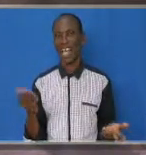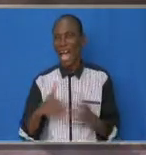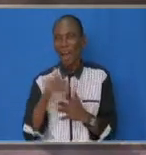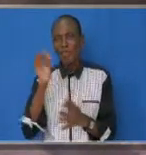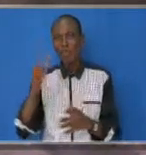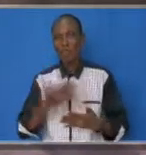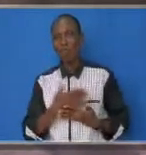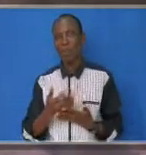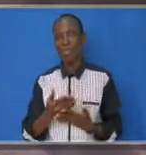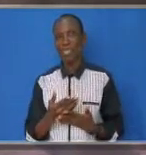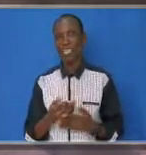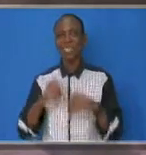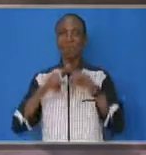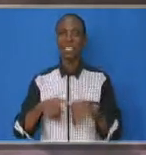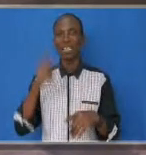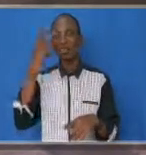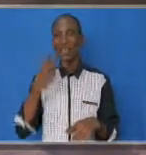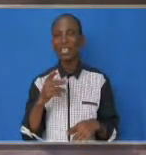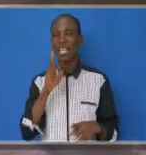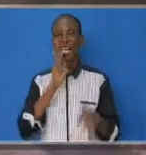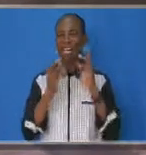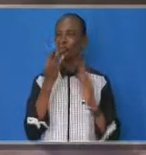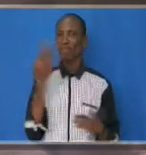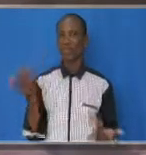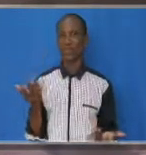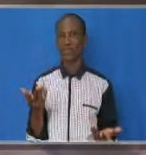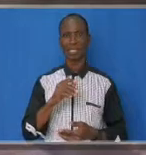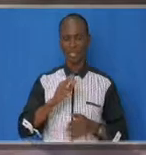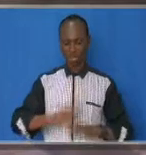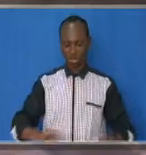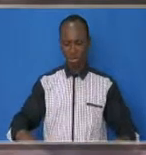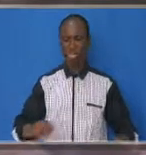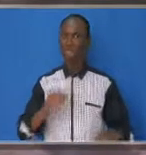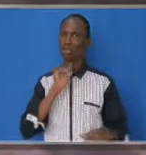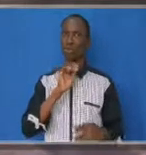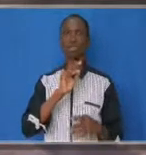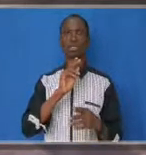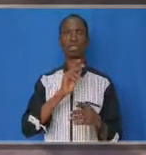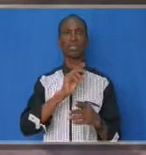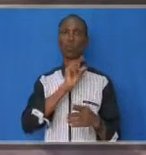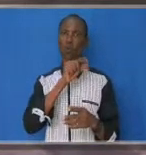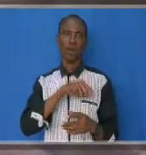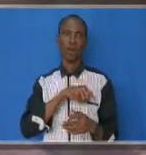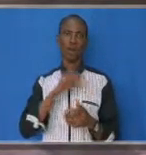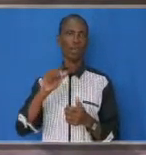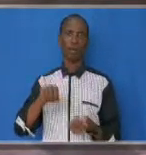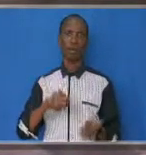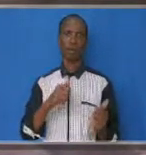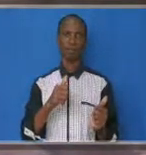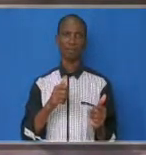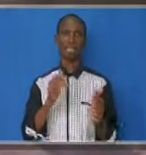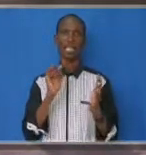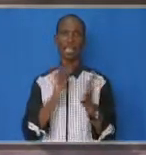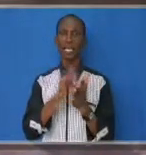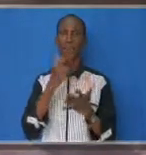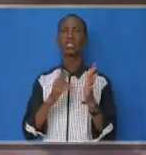baptized into Christ, were baptized unto his death? Verse